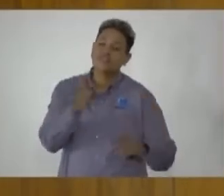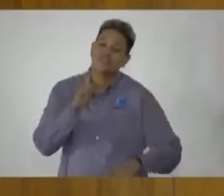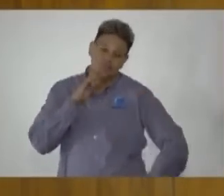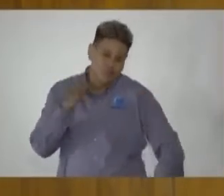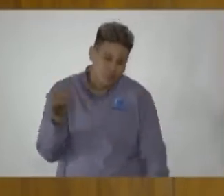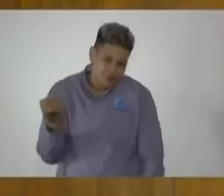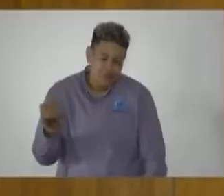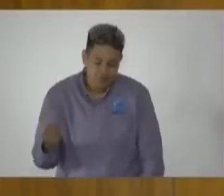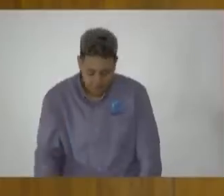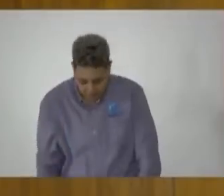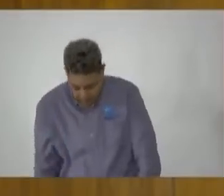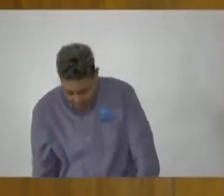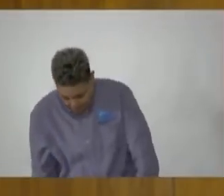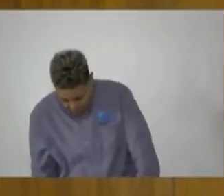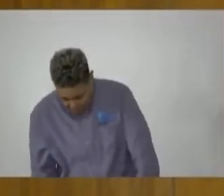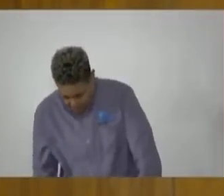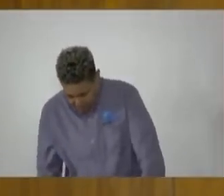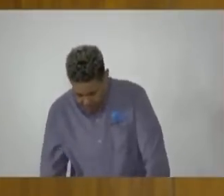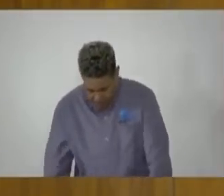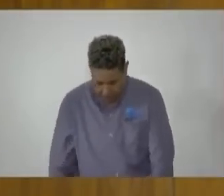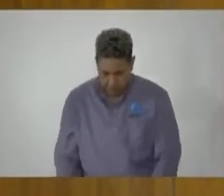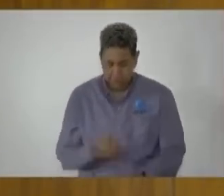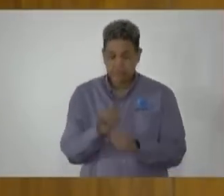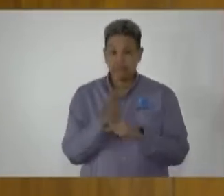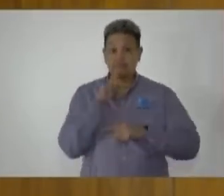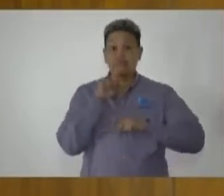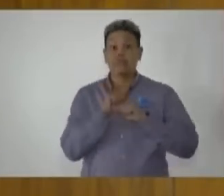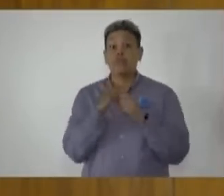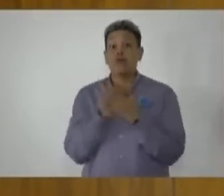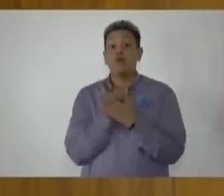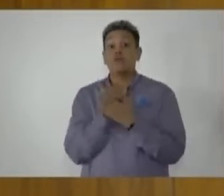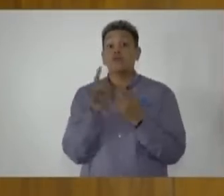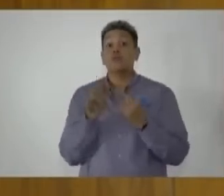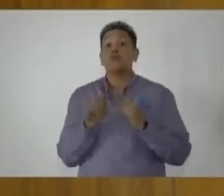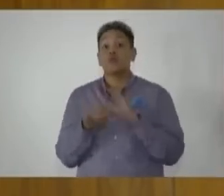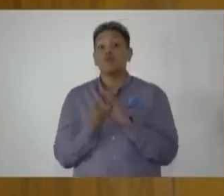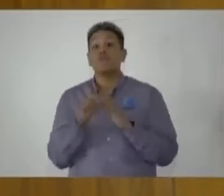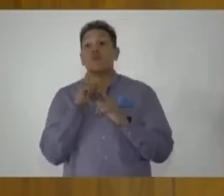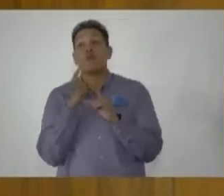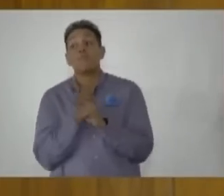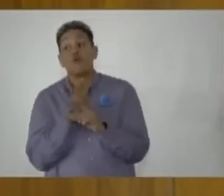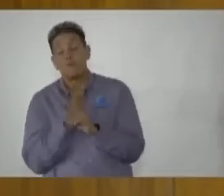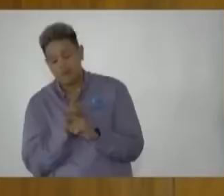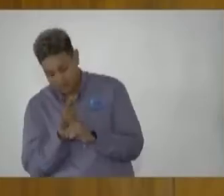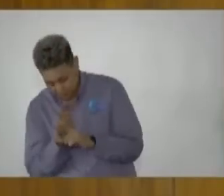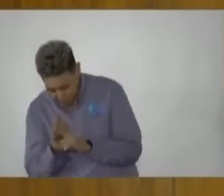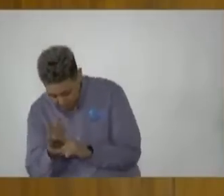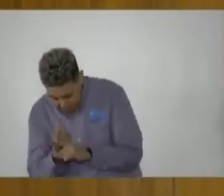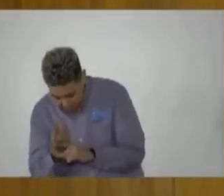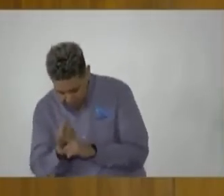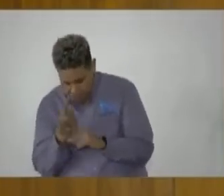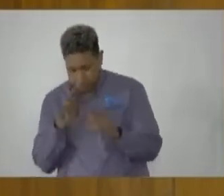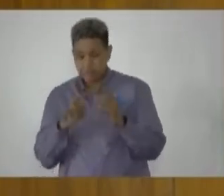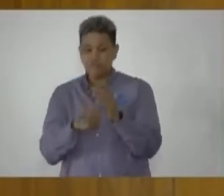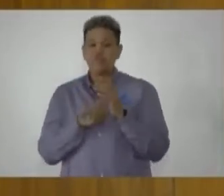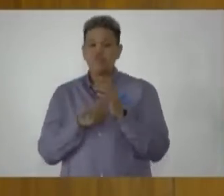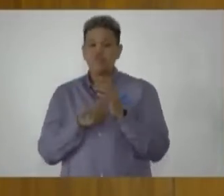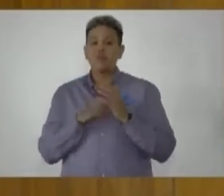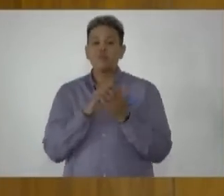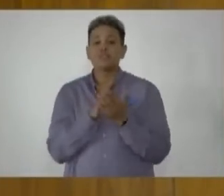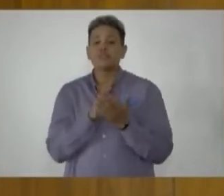that we get the opportunity to do a review properly of the requisite